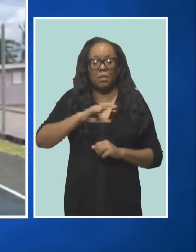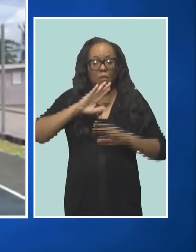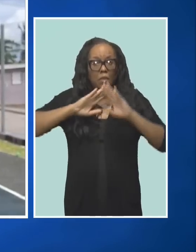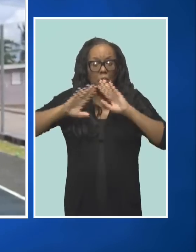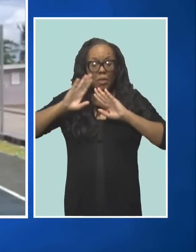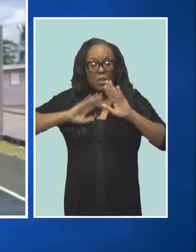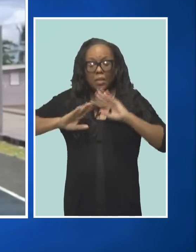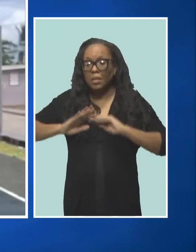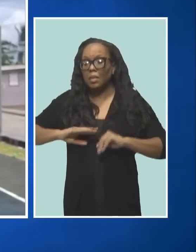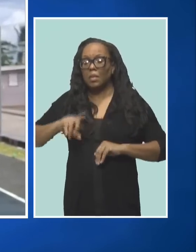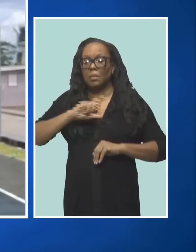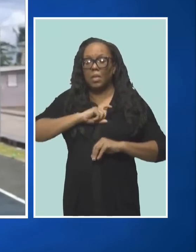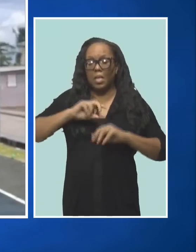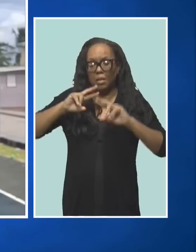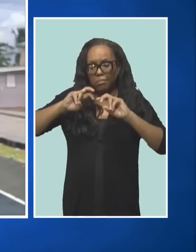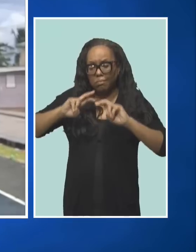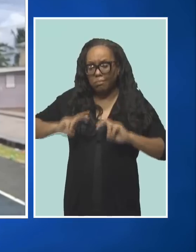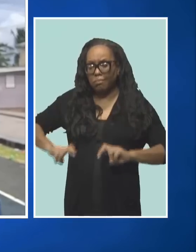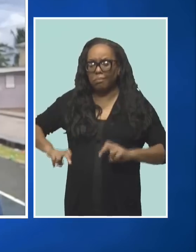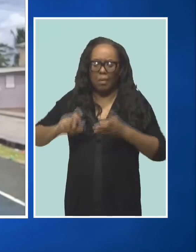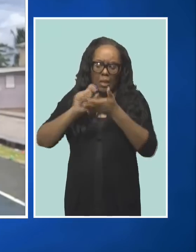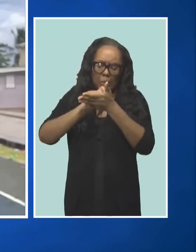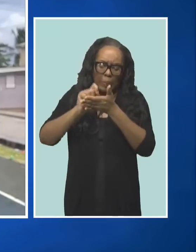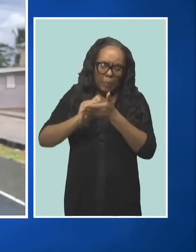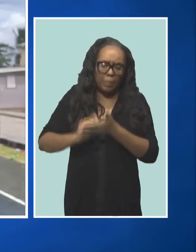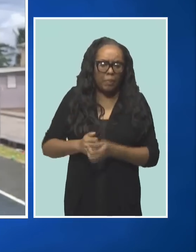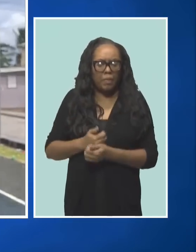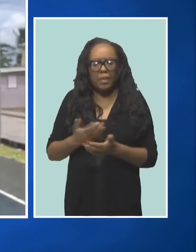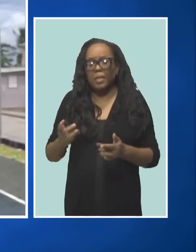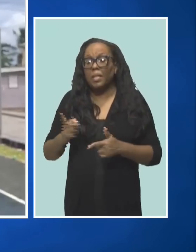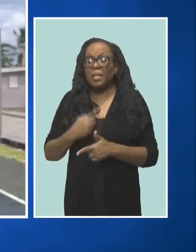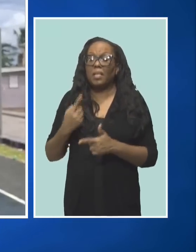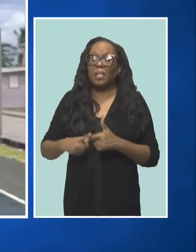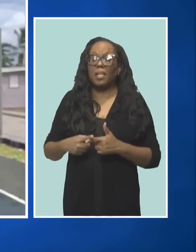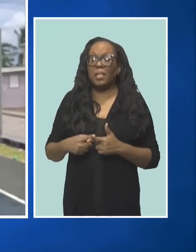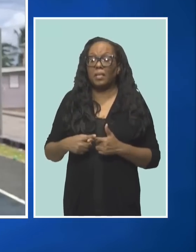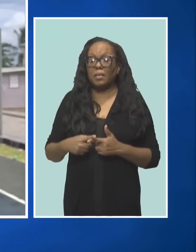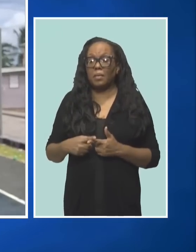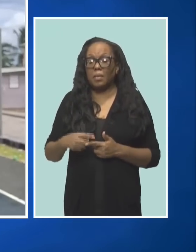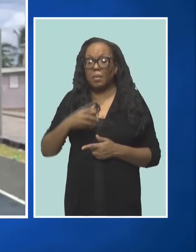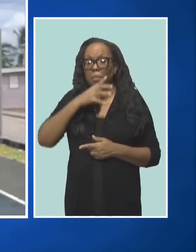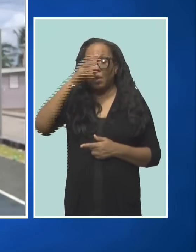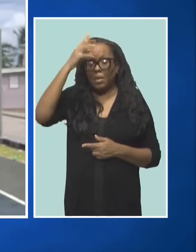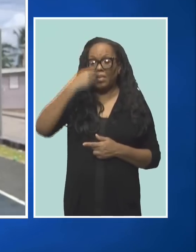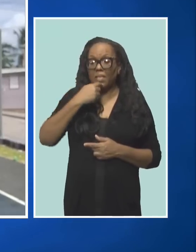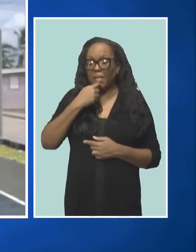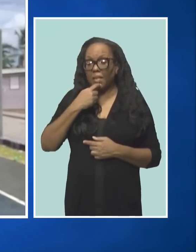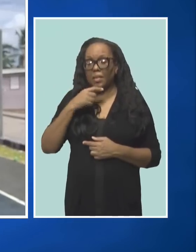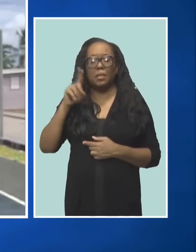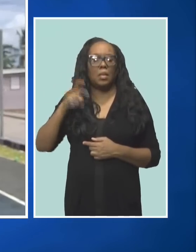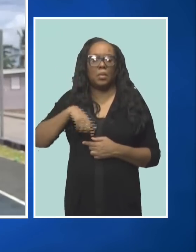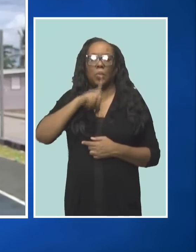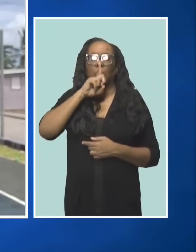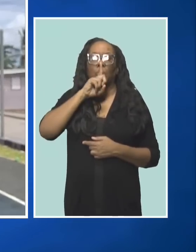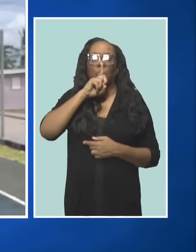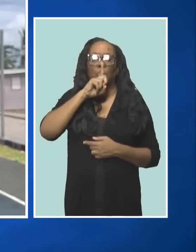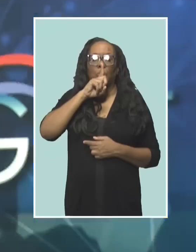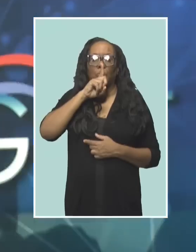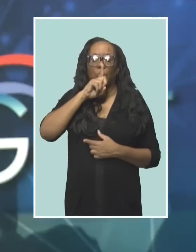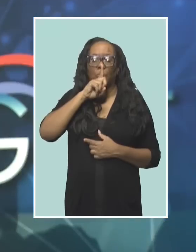when they would have done the investigation and a parent determined that, my silence is more important than the protection of my child.